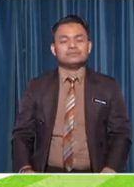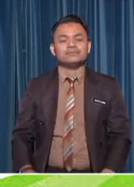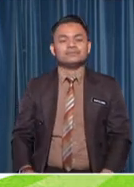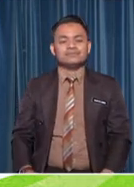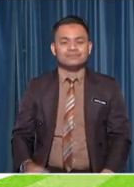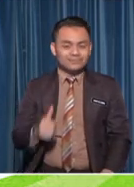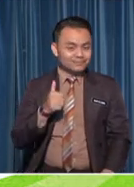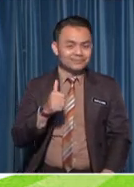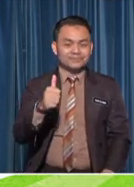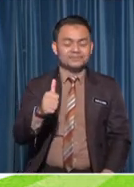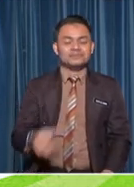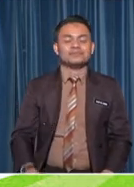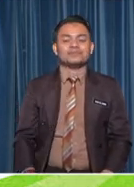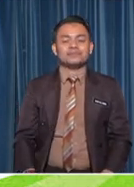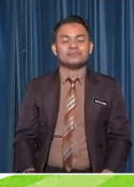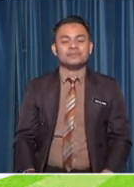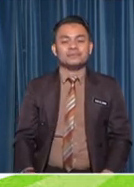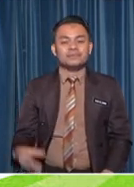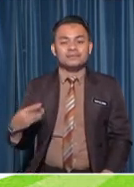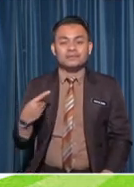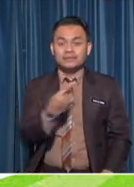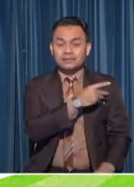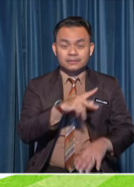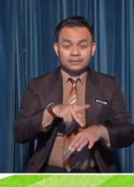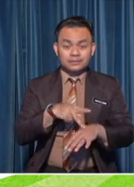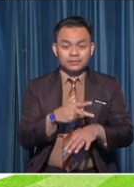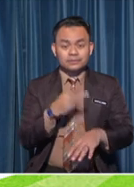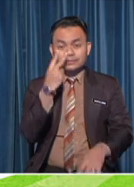Alright, we use our sense of sight.